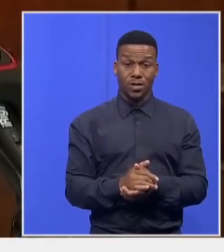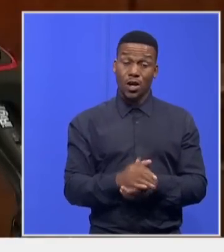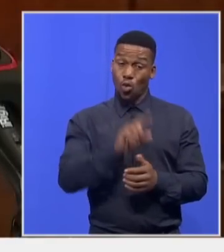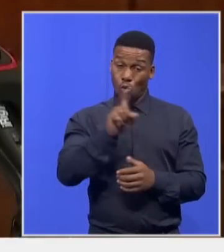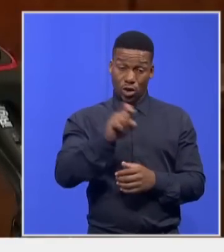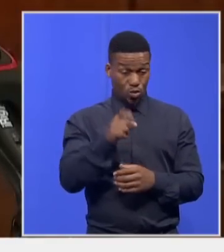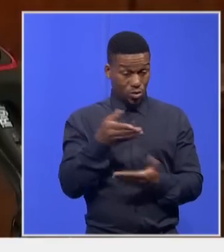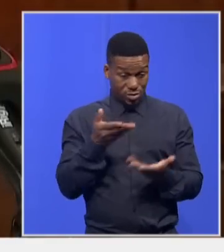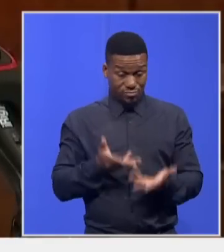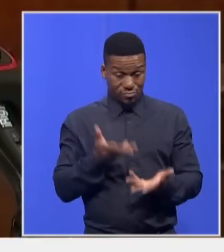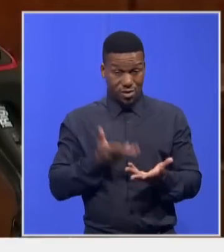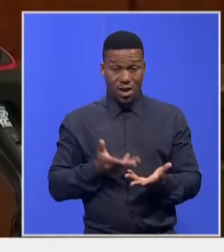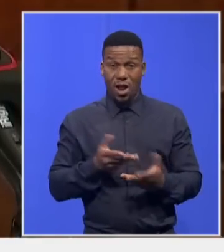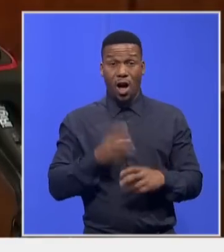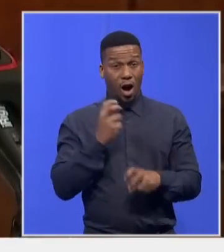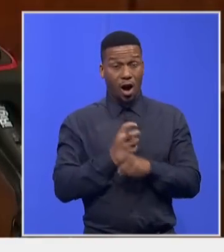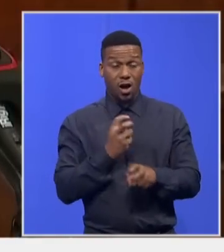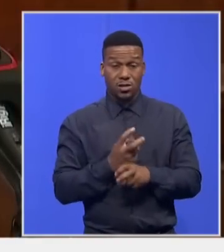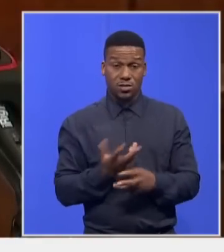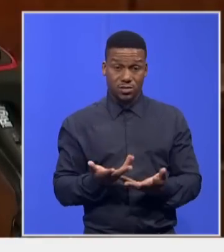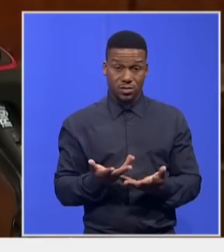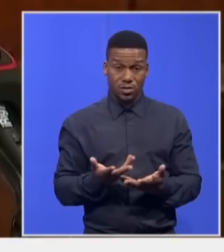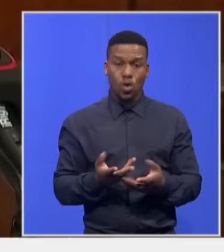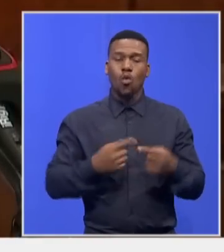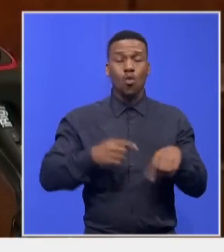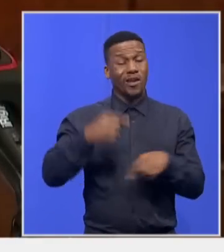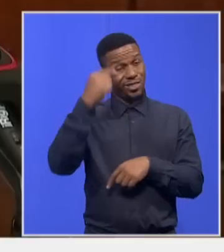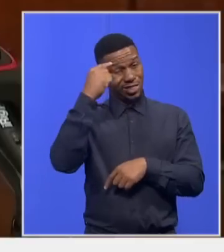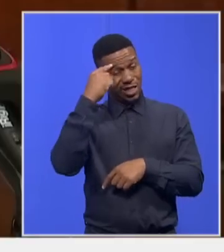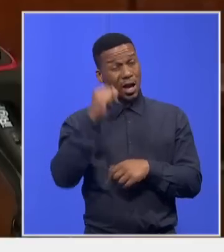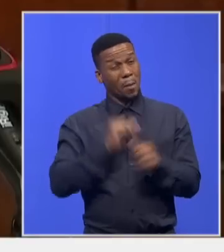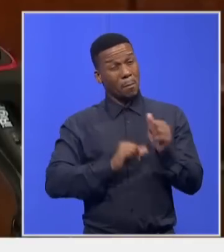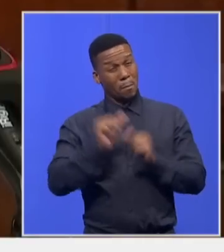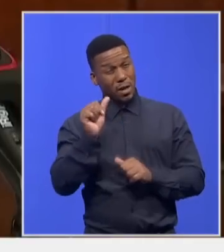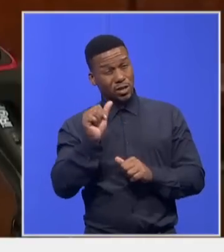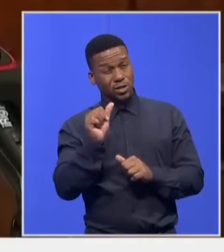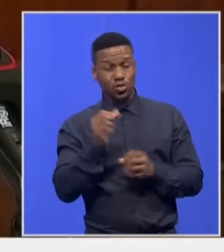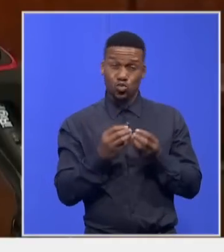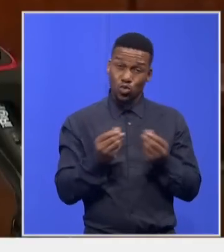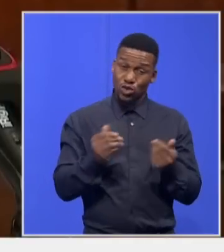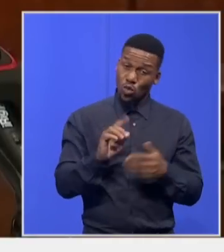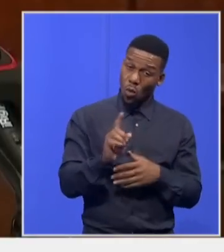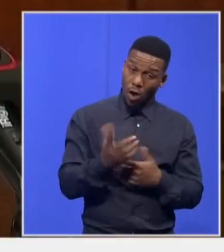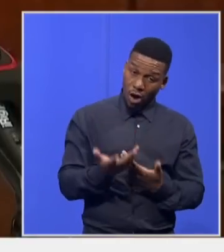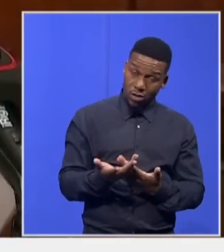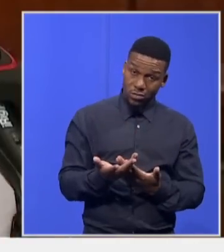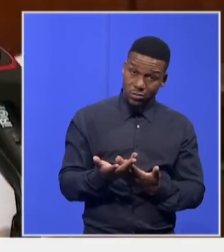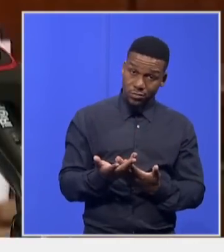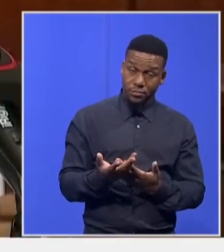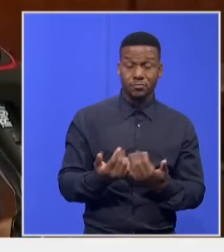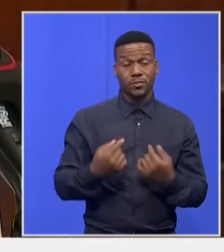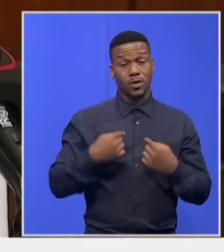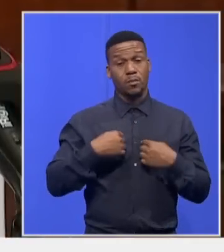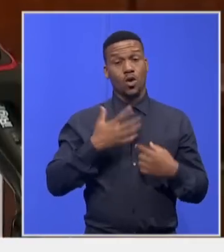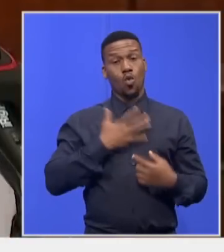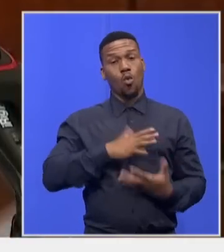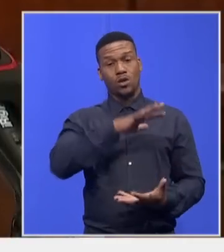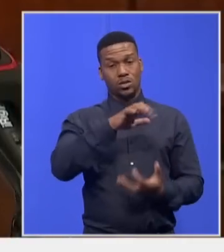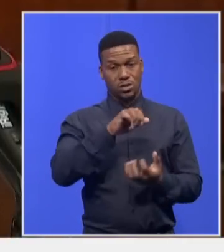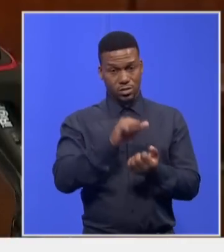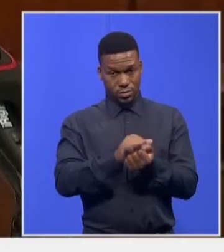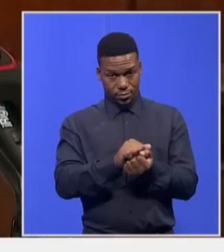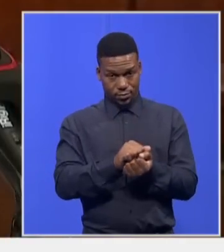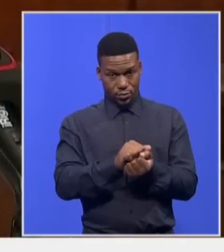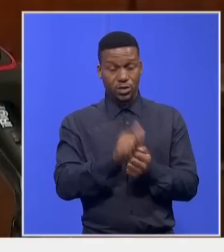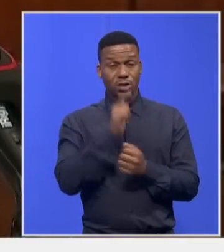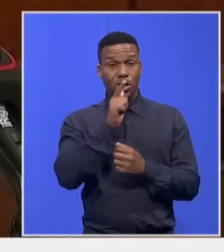presenting before cabinet what we think is the best solution to our problems here. As I conclude, I want to tell you about the transversal